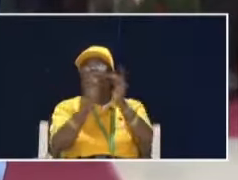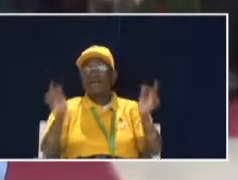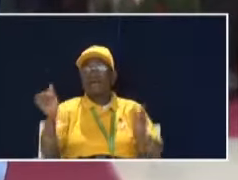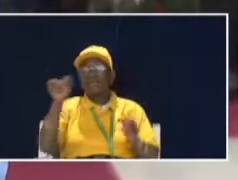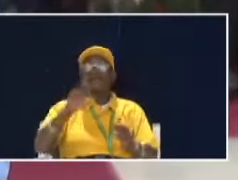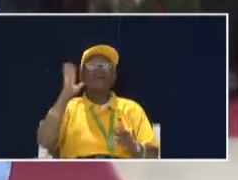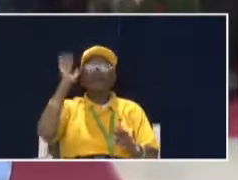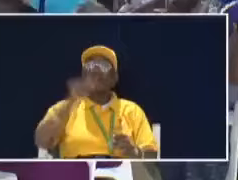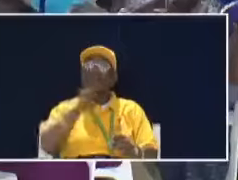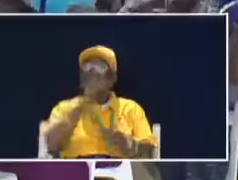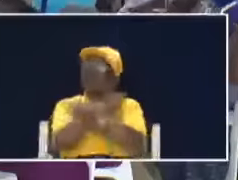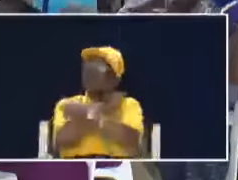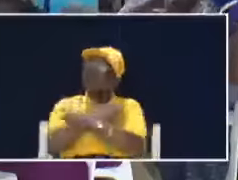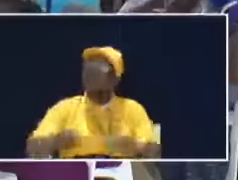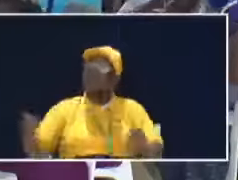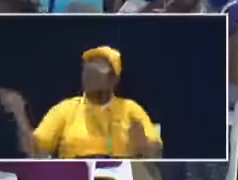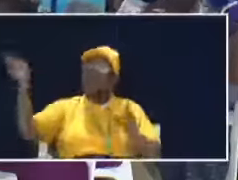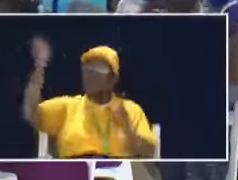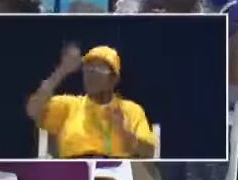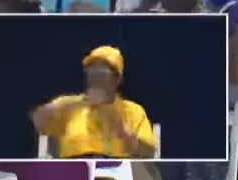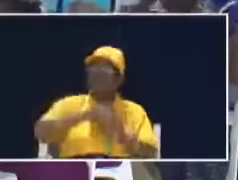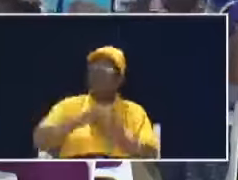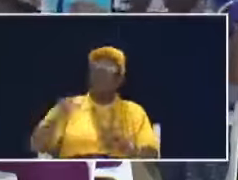rest until they do so.